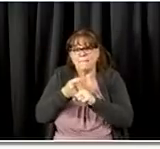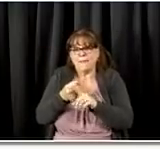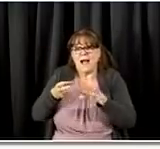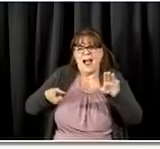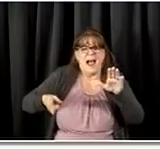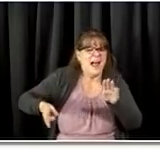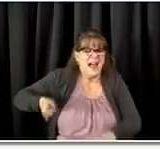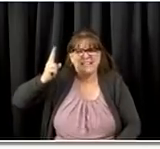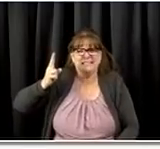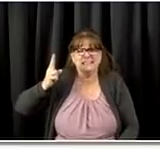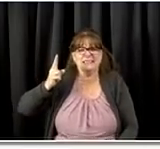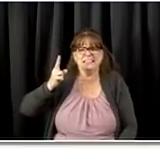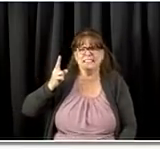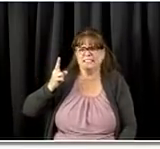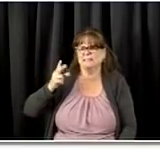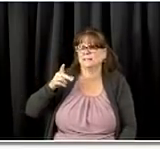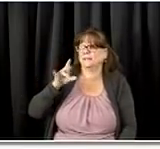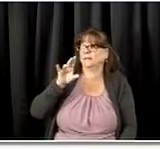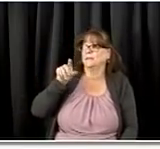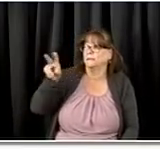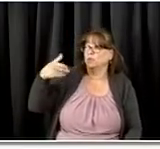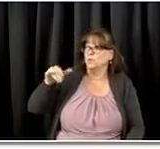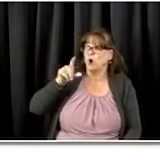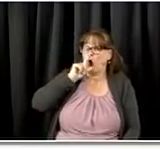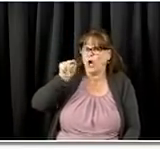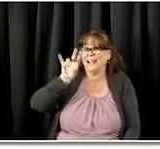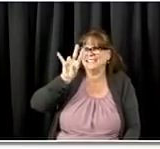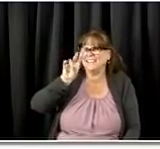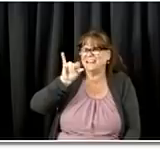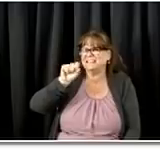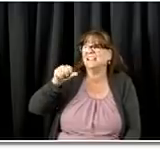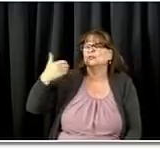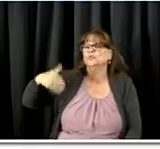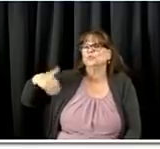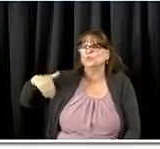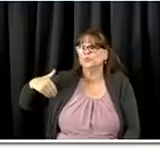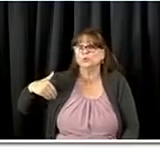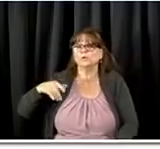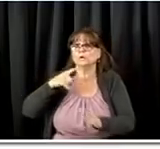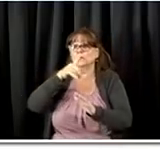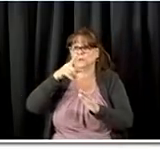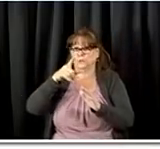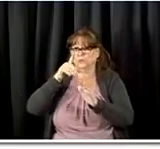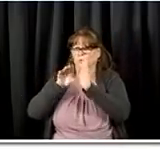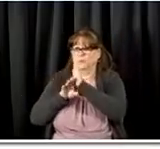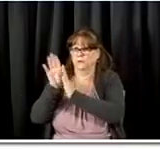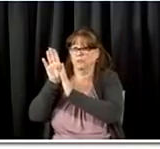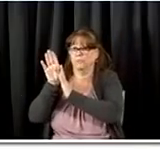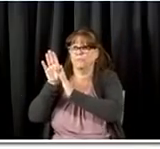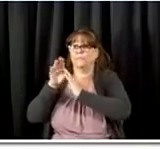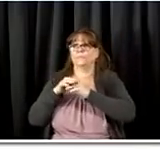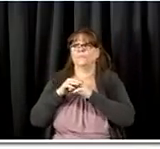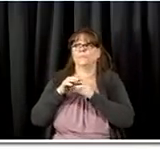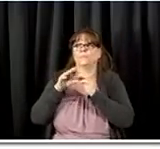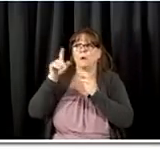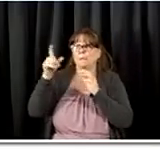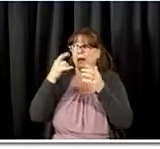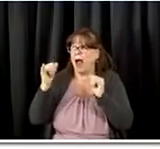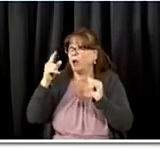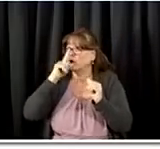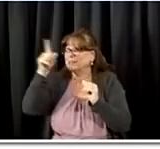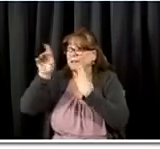7-day average. If you look at that peak, you will notice that in the last couple of days, we have seen a little bit of a stabilization in our counts.